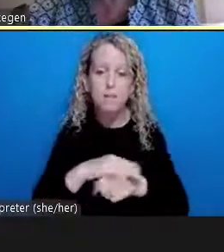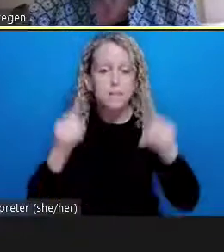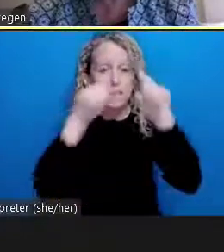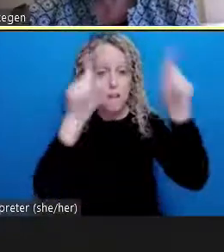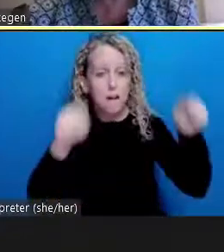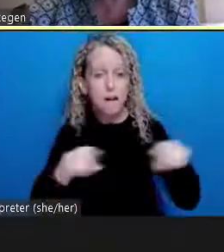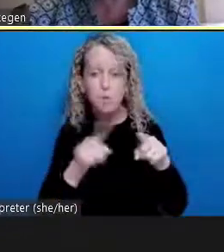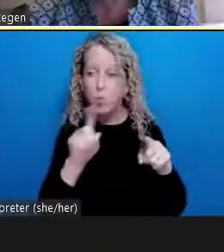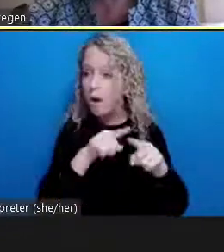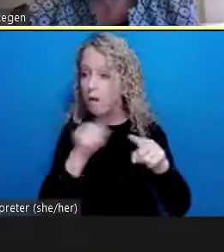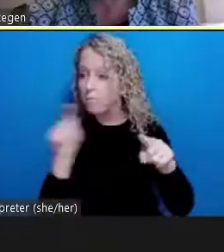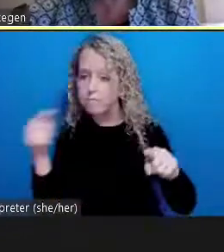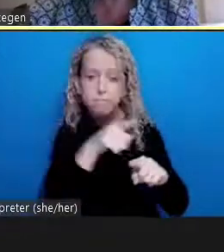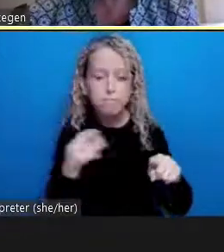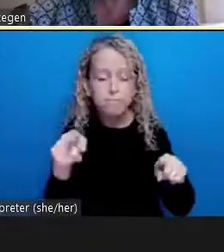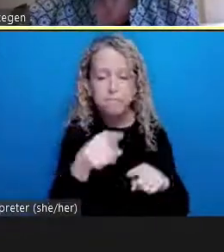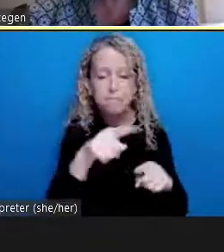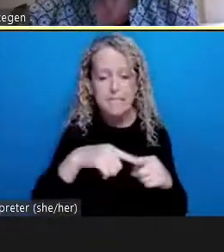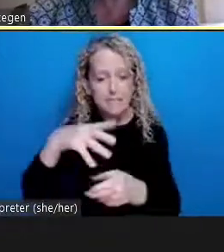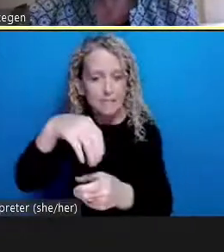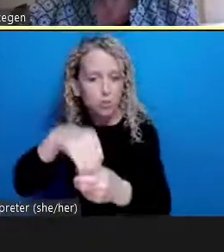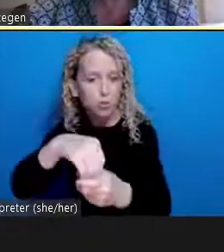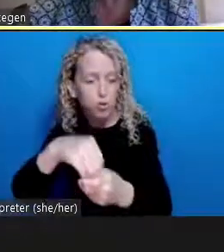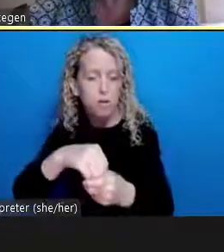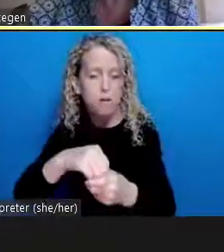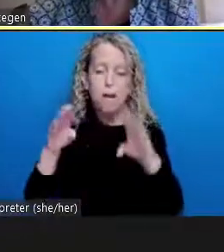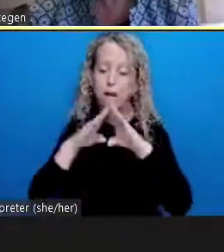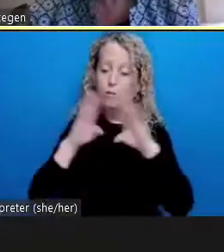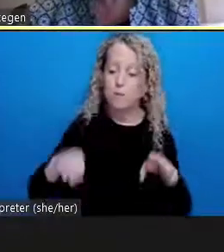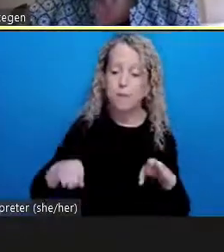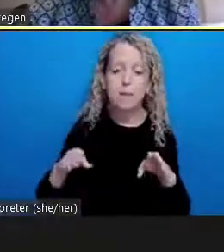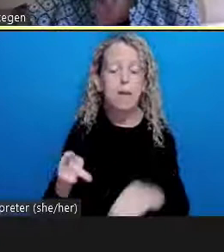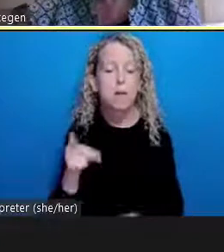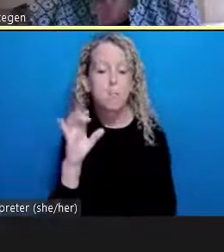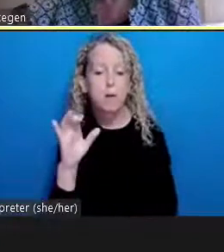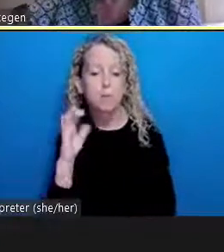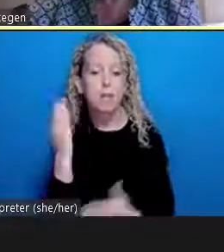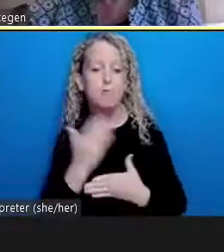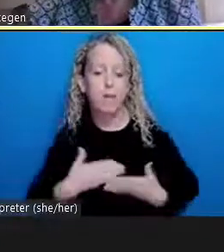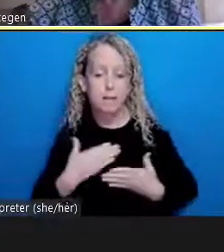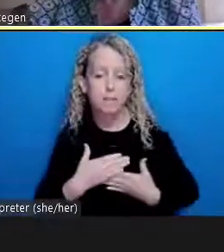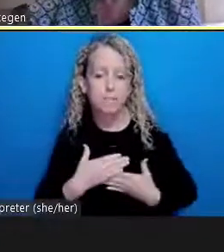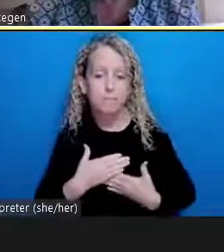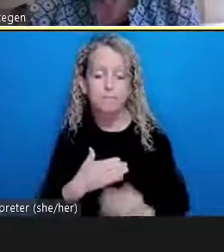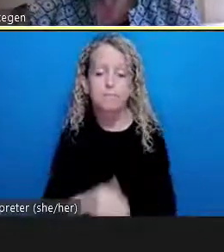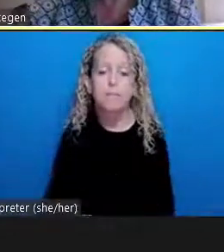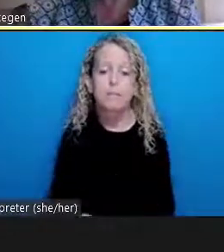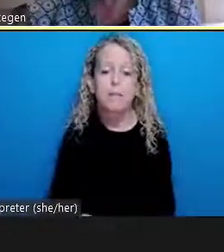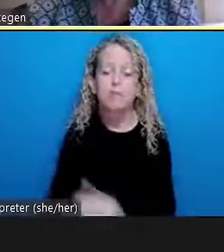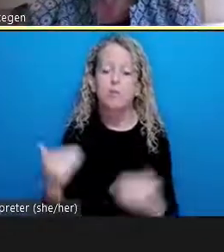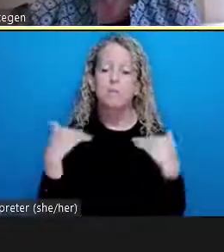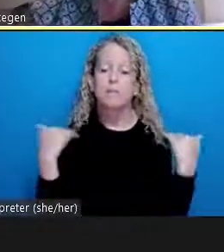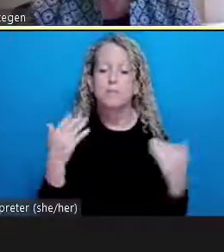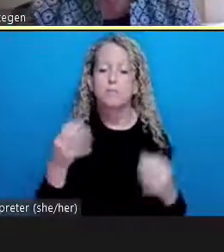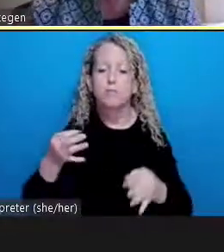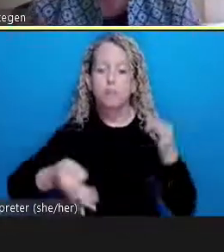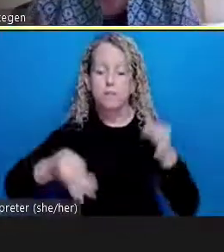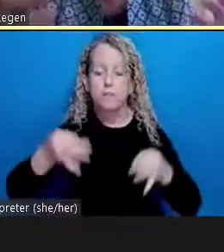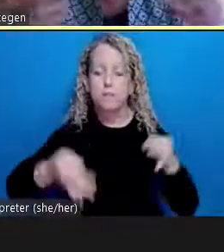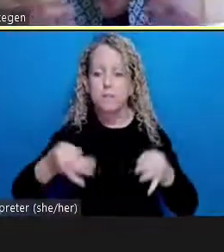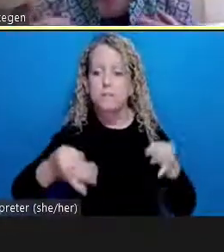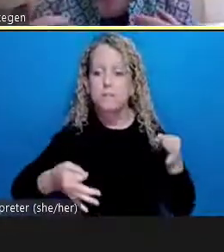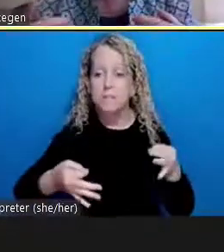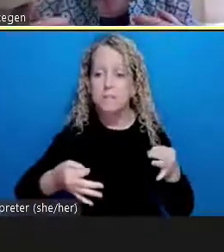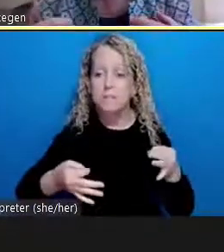interiors, housing, and parks and recreation. So the Minister of Justice has tasked now that